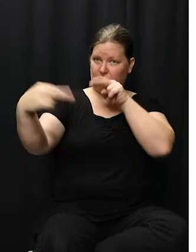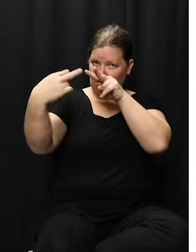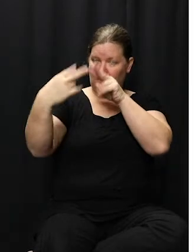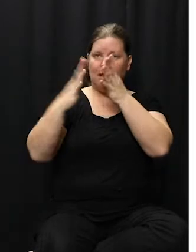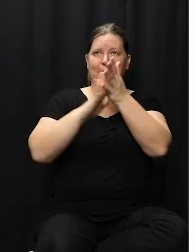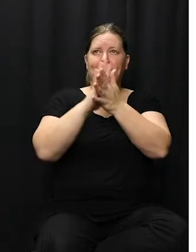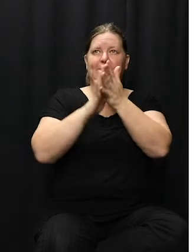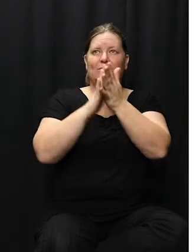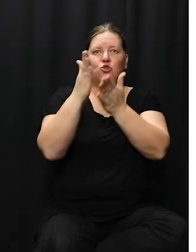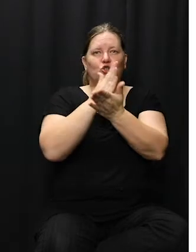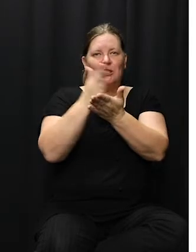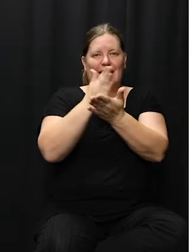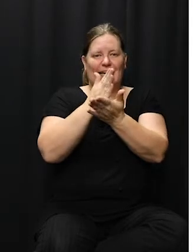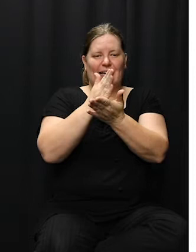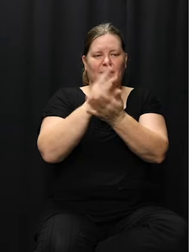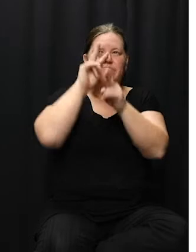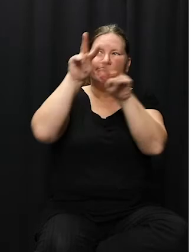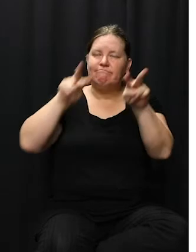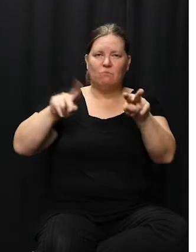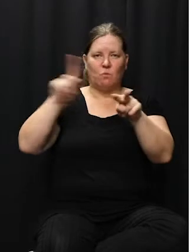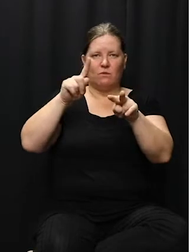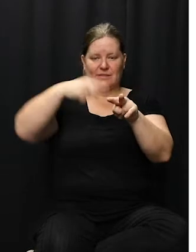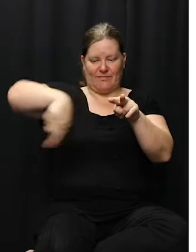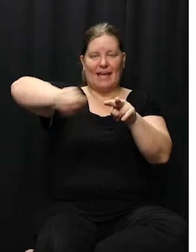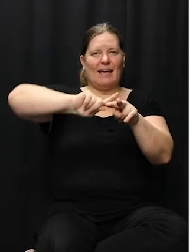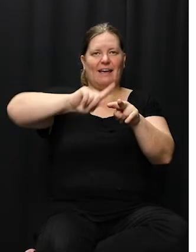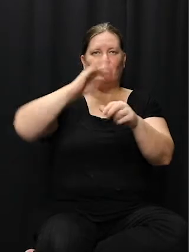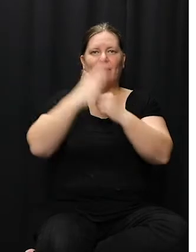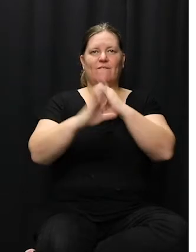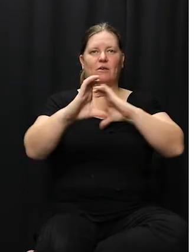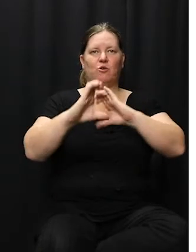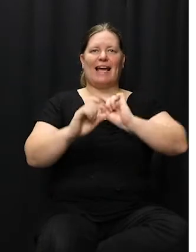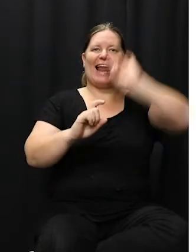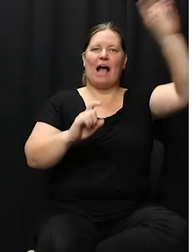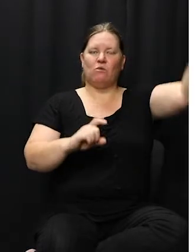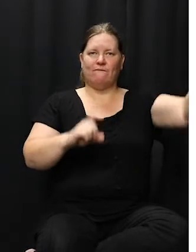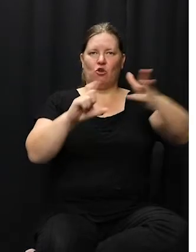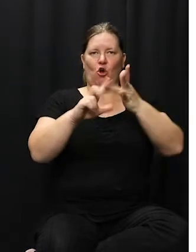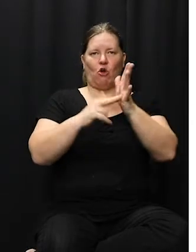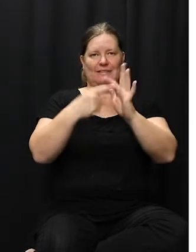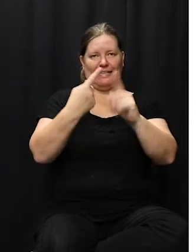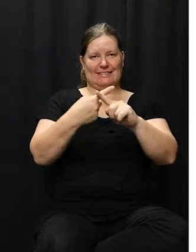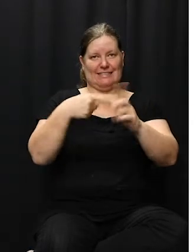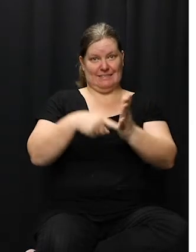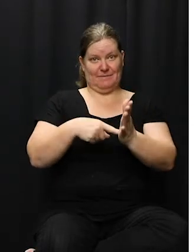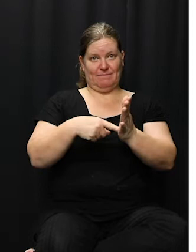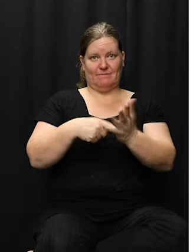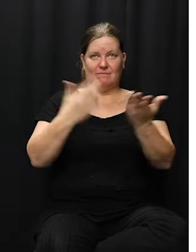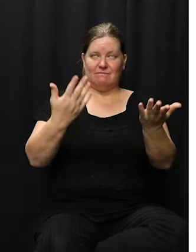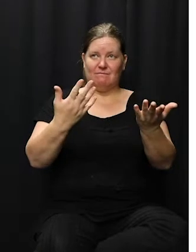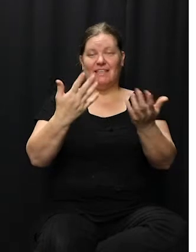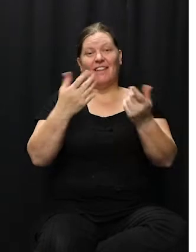space around. You never communicate out of context. Actually, this is an example where I am. Like I'm giving this